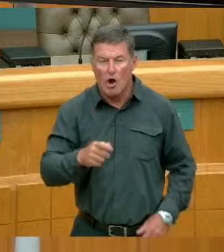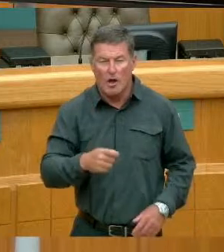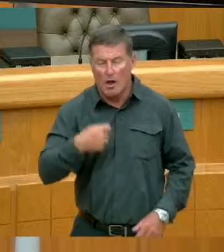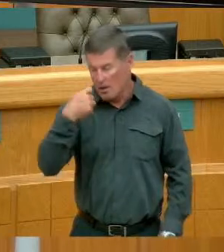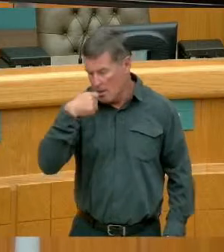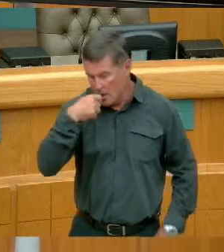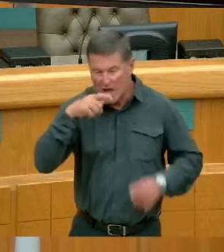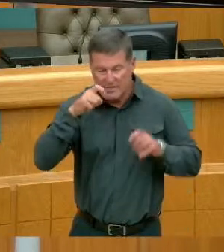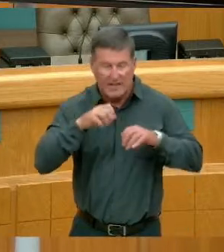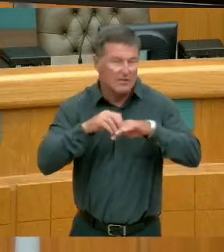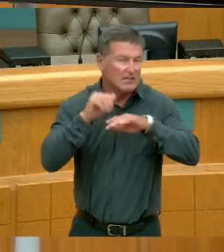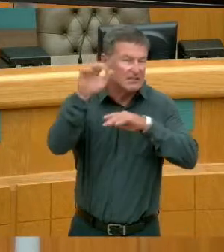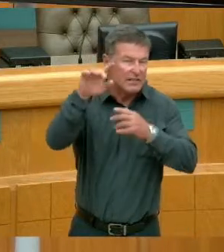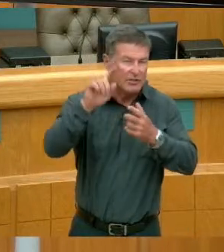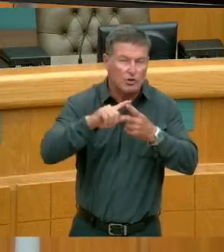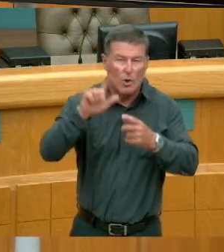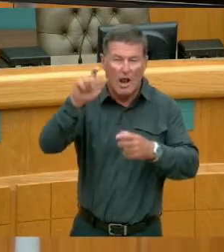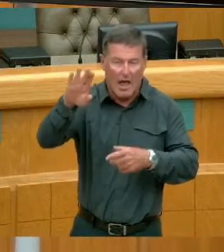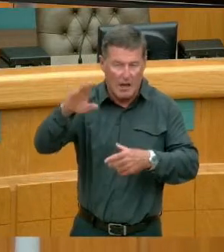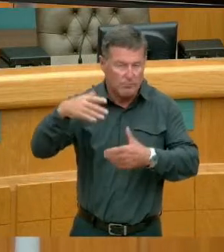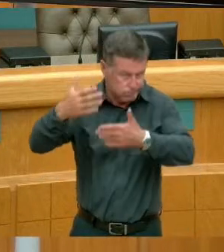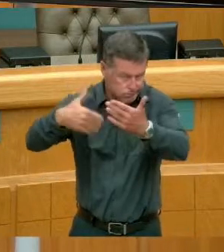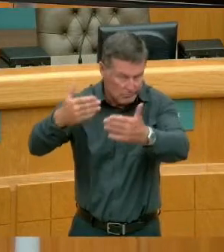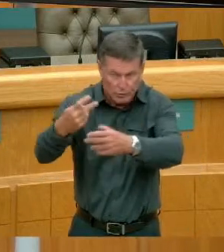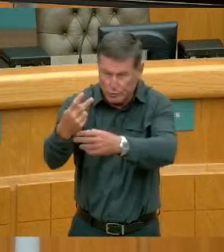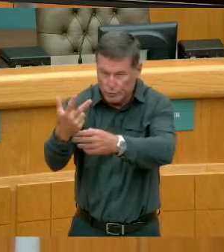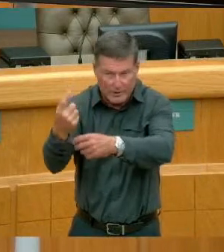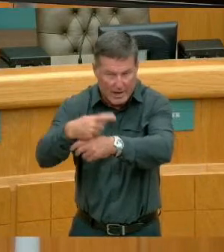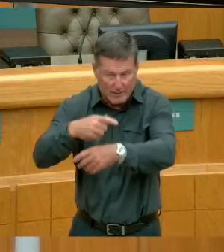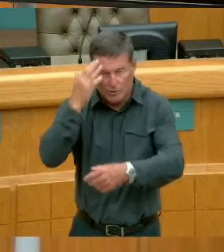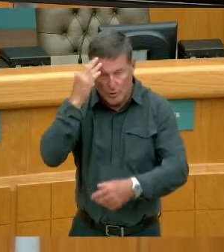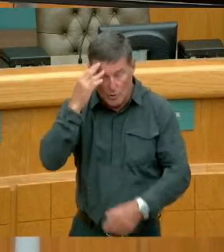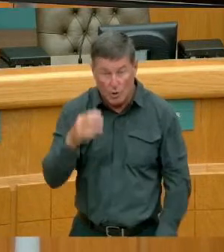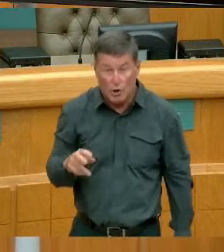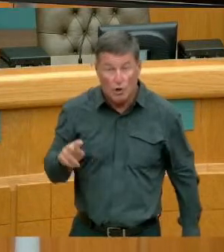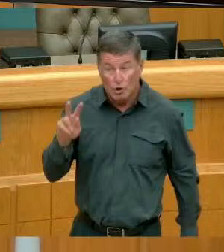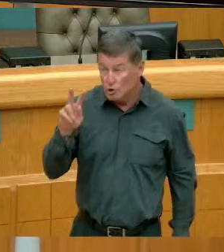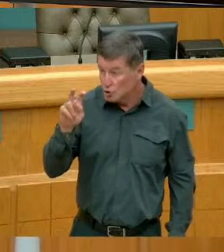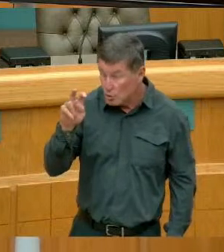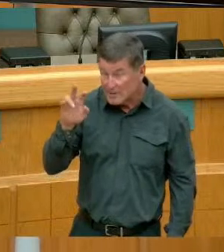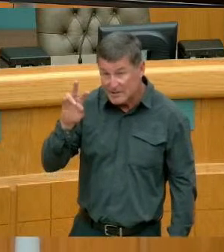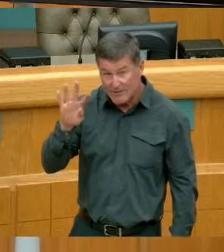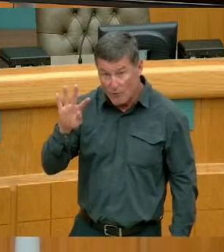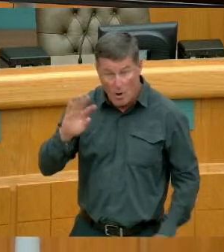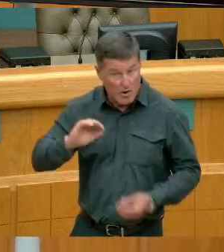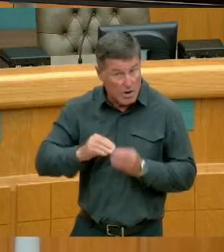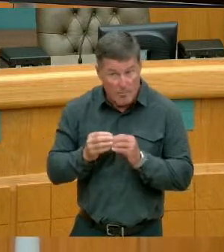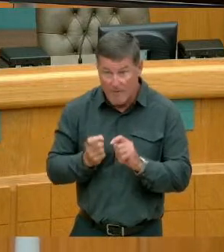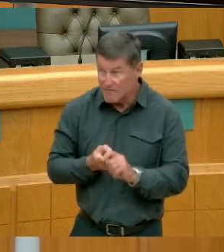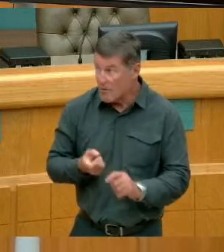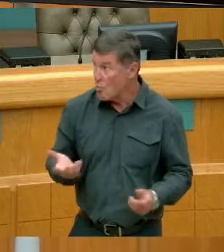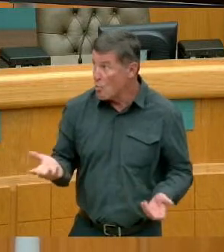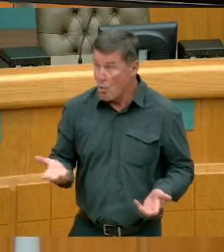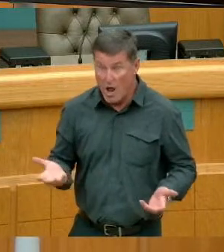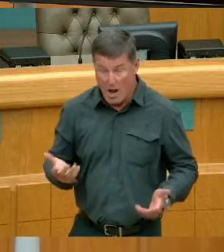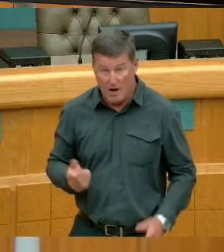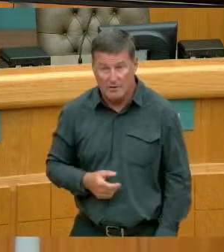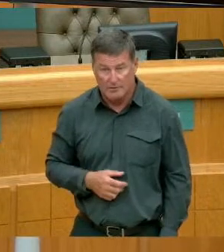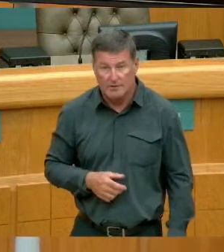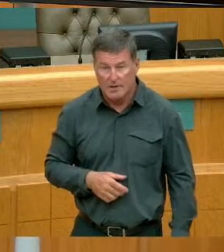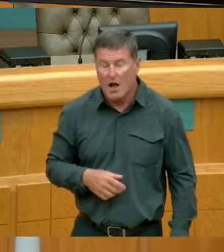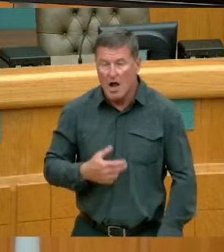results back. So the 274 is primarily from tests that have been taken